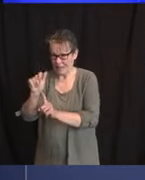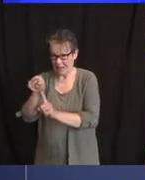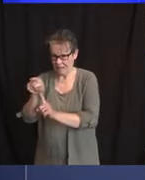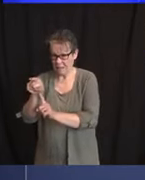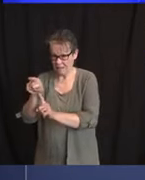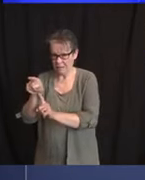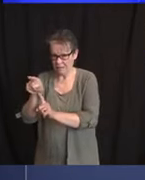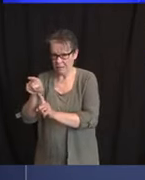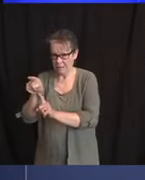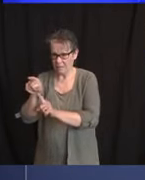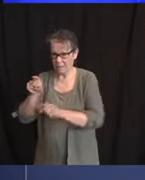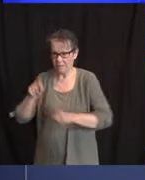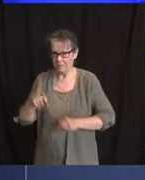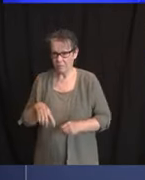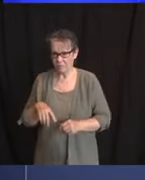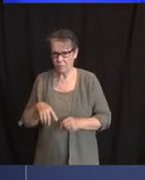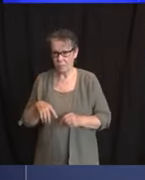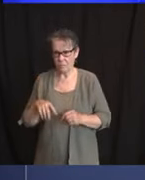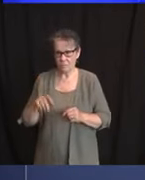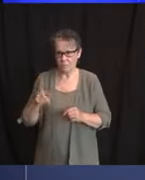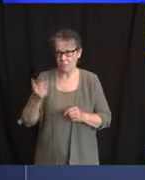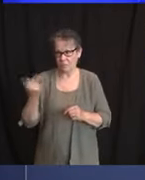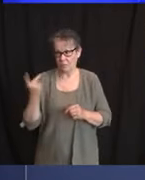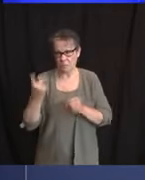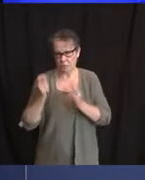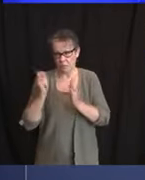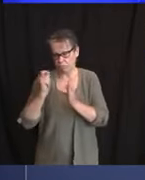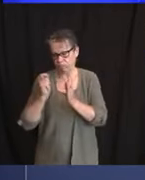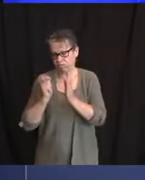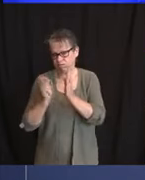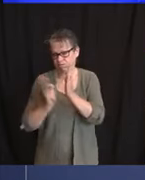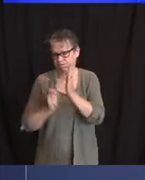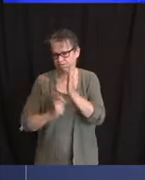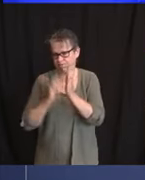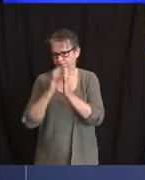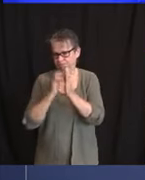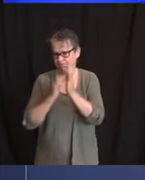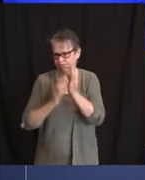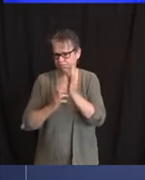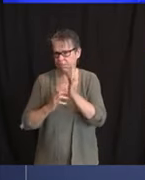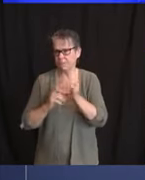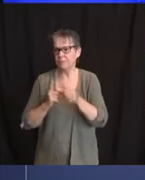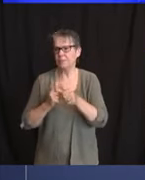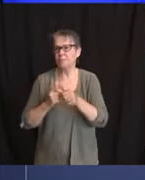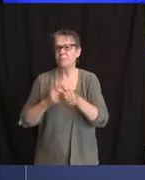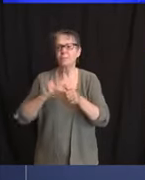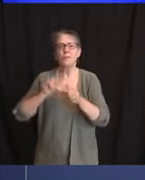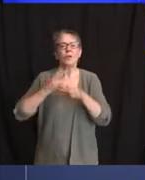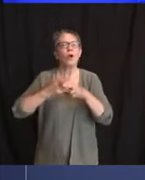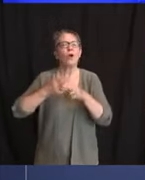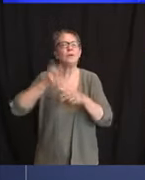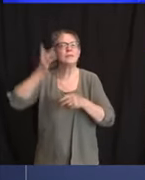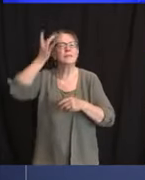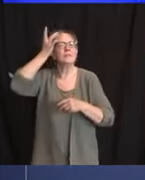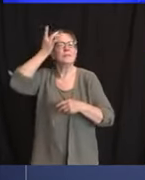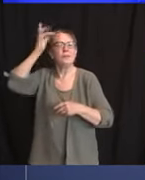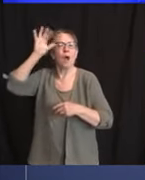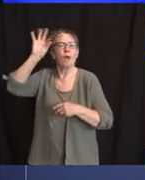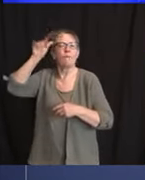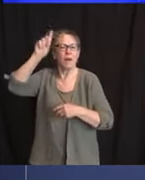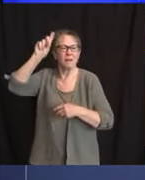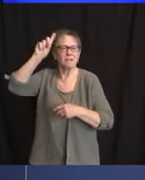and Transition Fund. We call it the Smart Fund, because, well, it's common sense. And I'm pleased to partner with